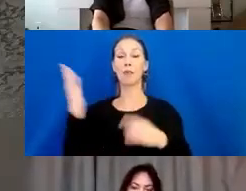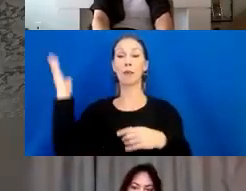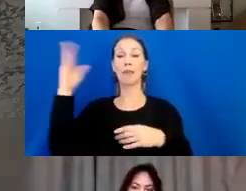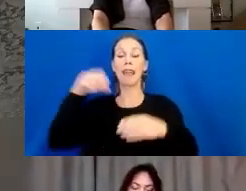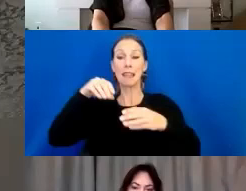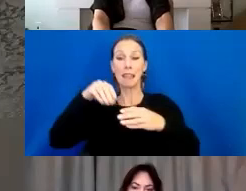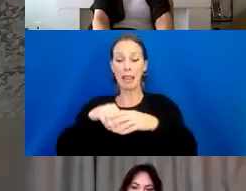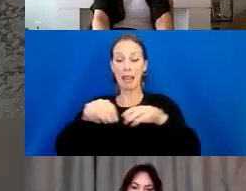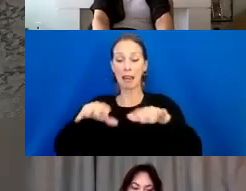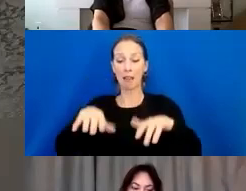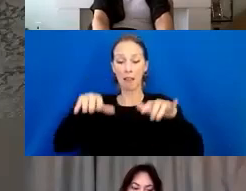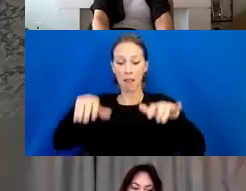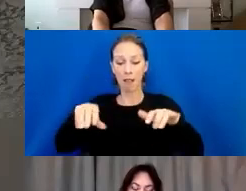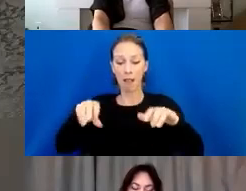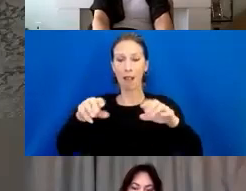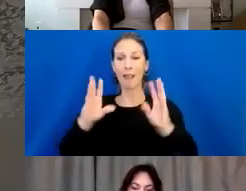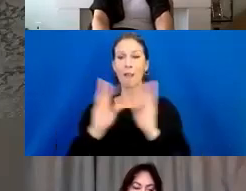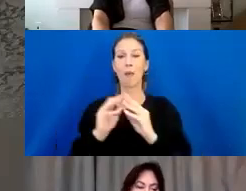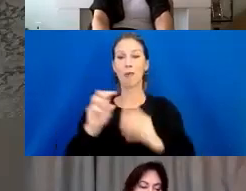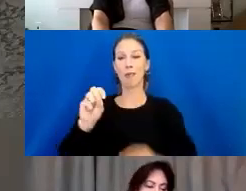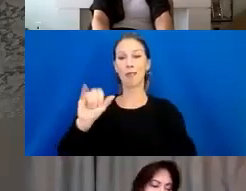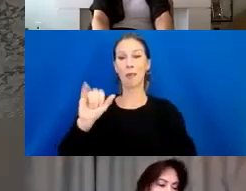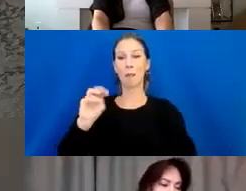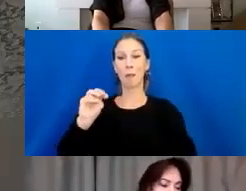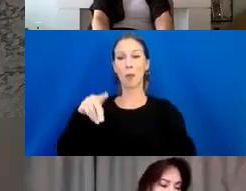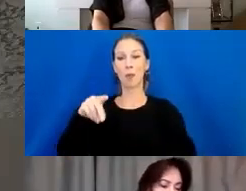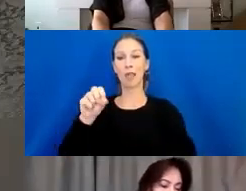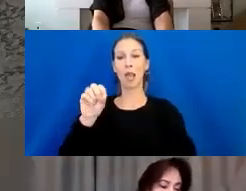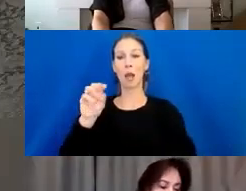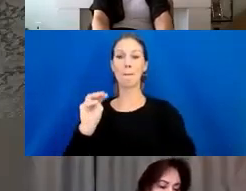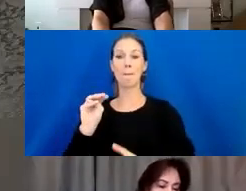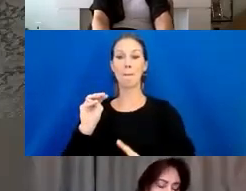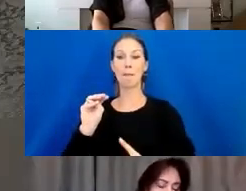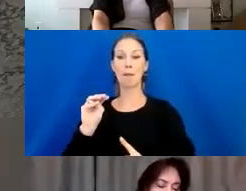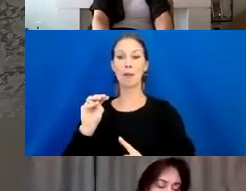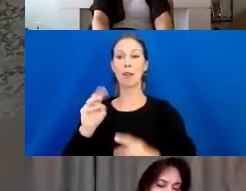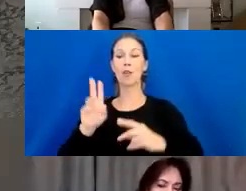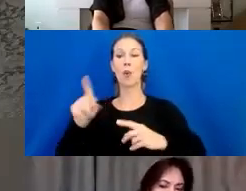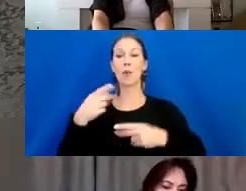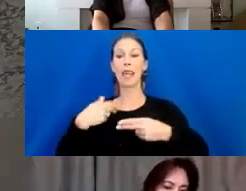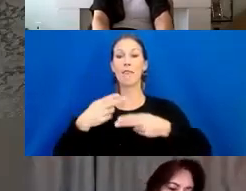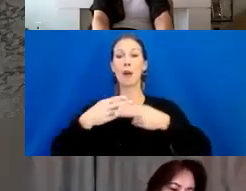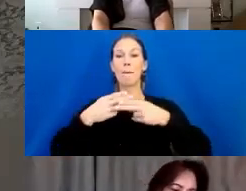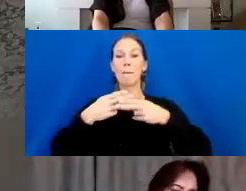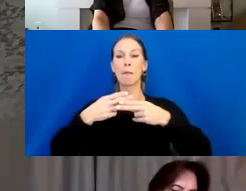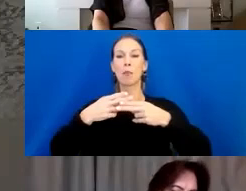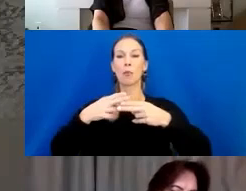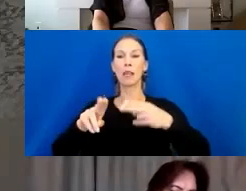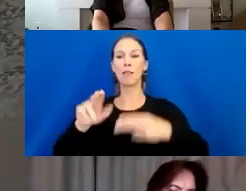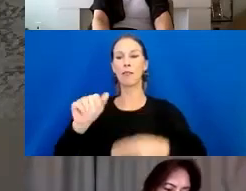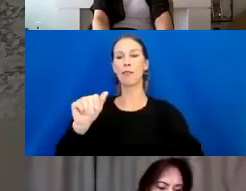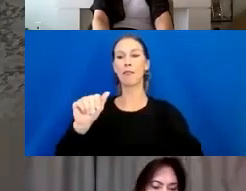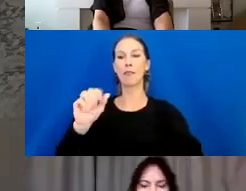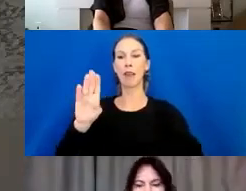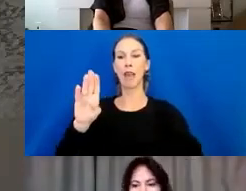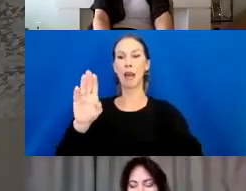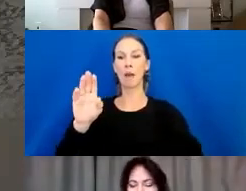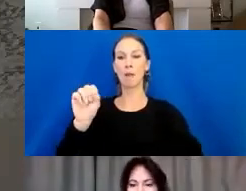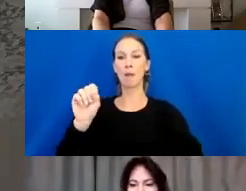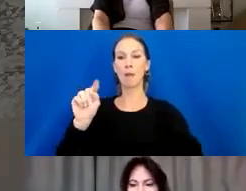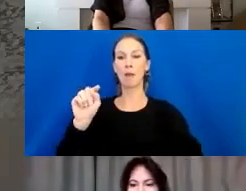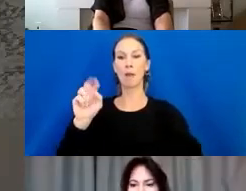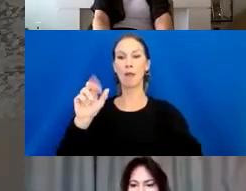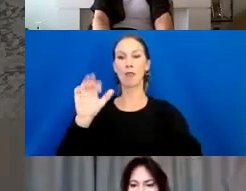when the symposia was submitted, there's only a brief abstract, I think maybe 150 words of